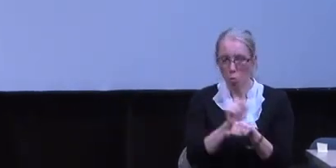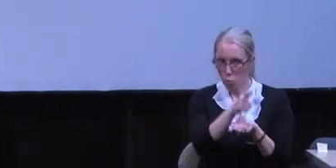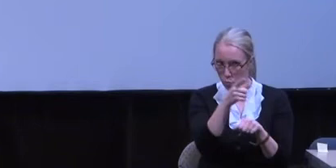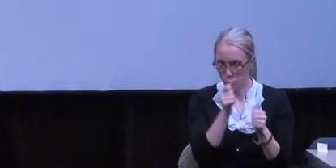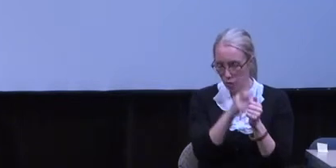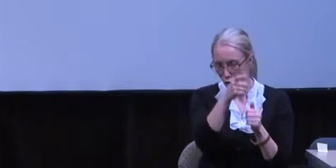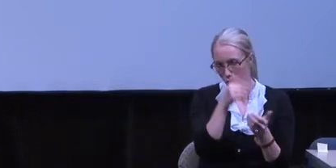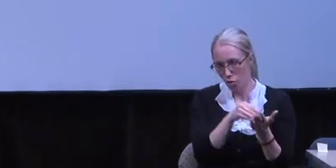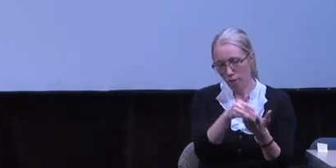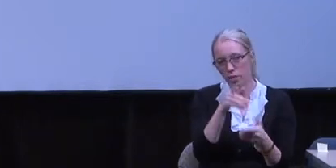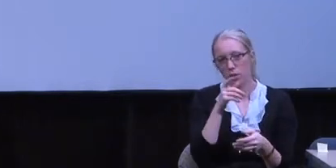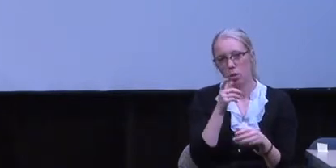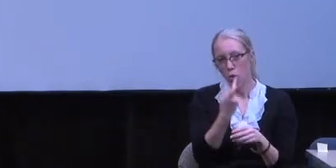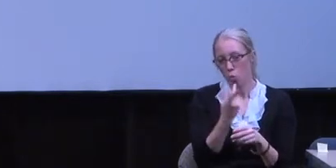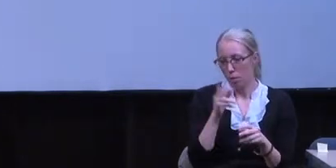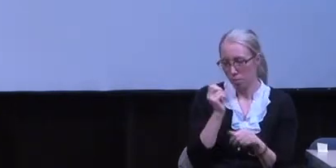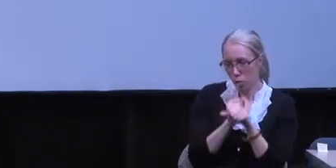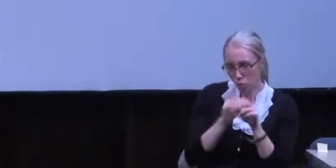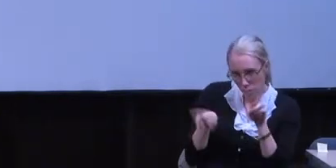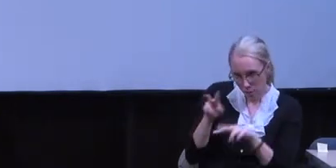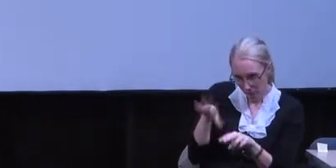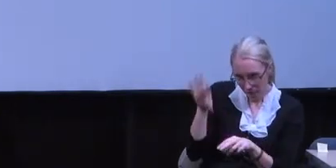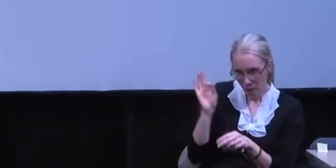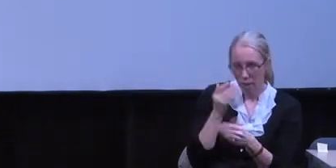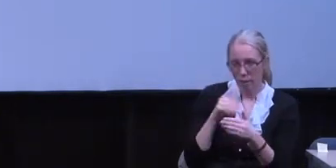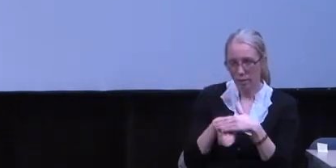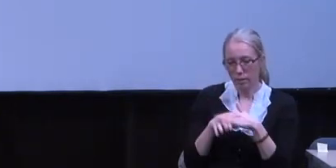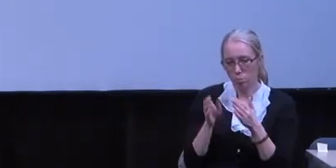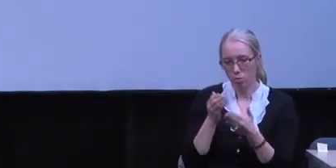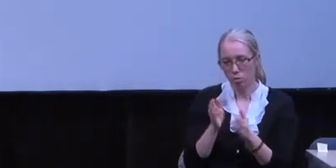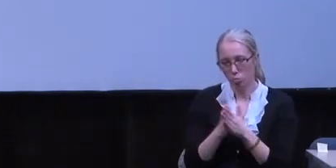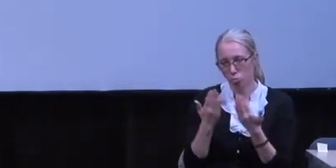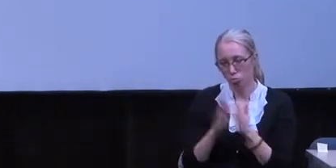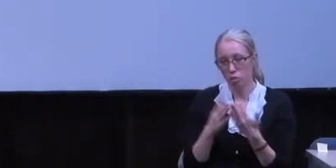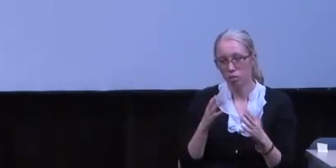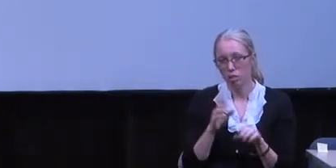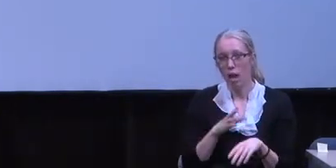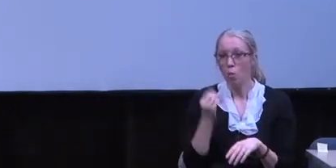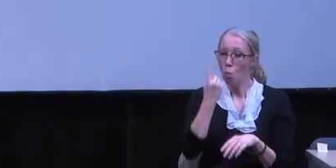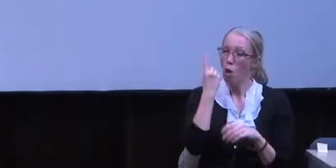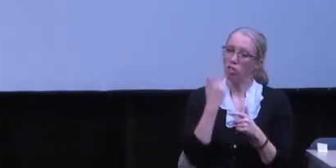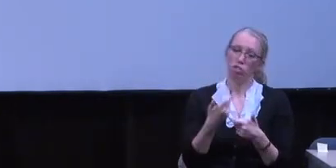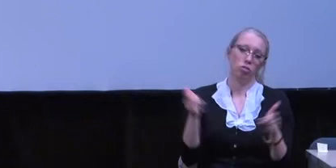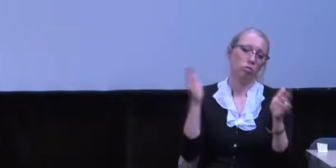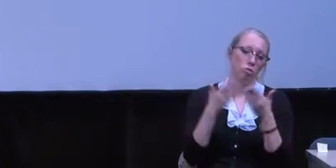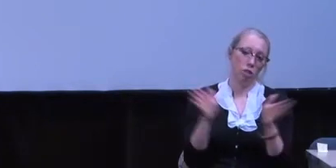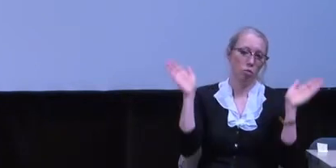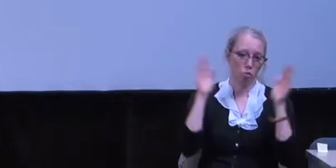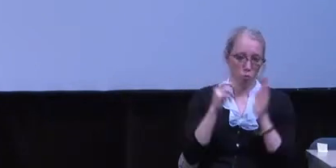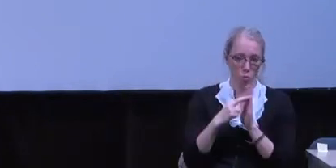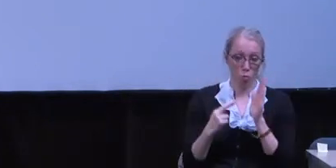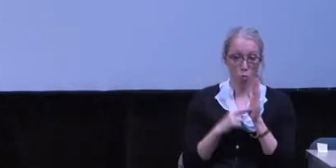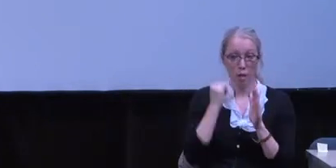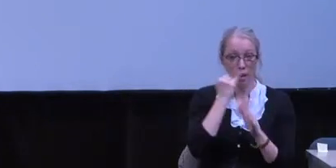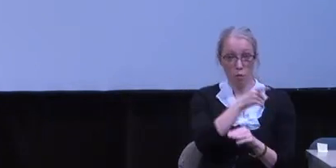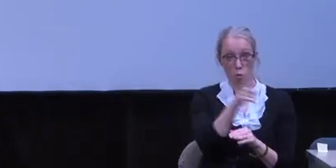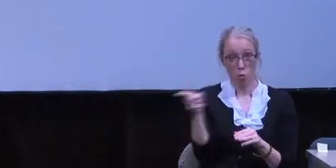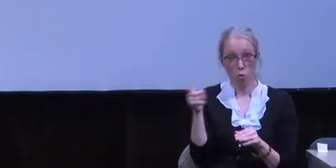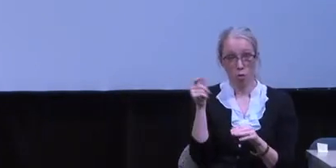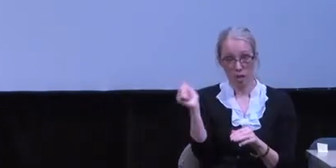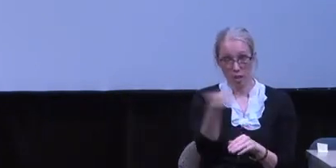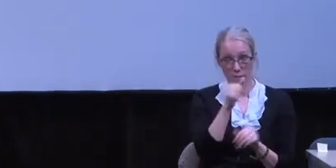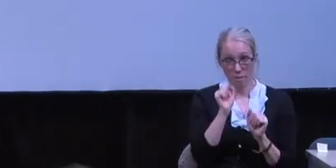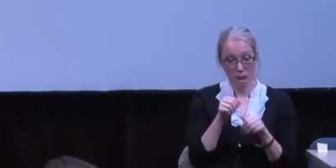at accessible materials. And a big rule of thumb is if you can go online,